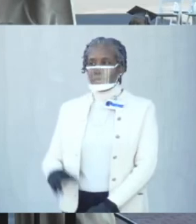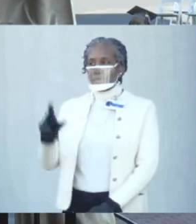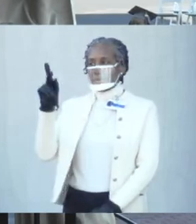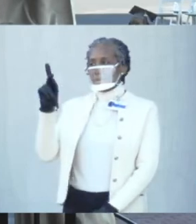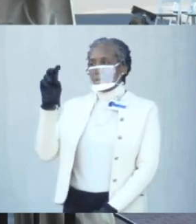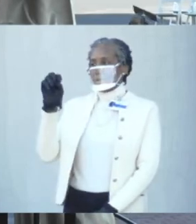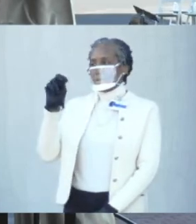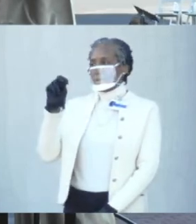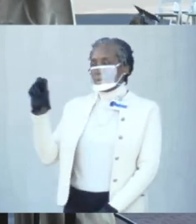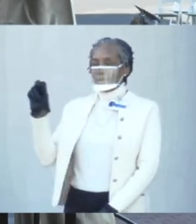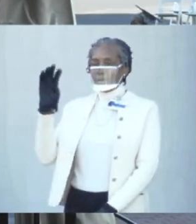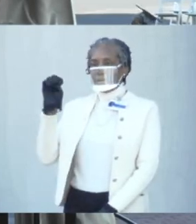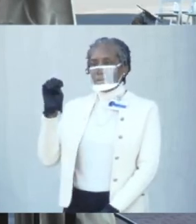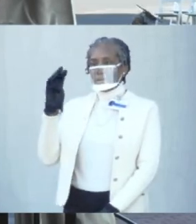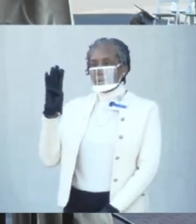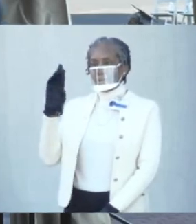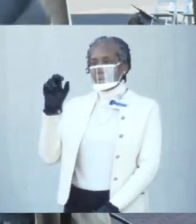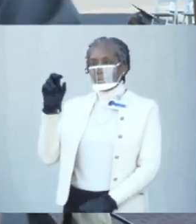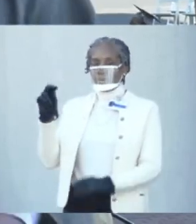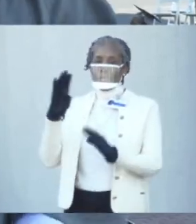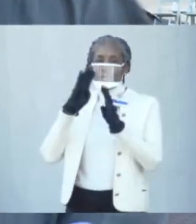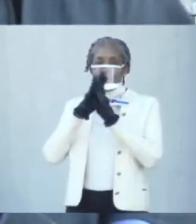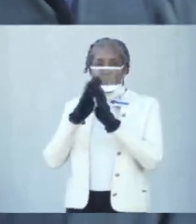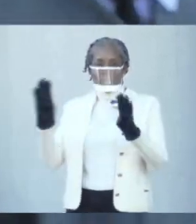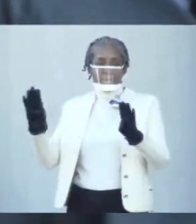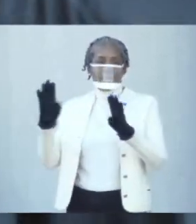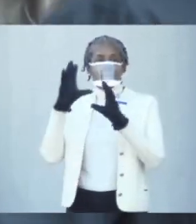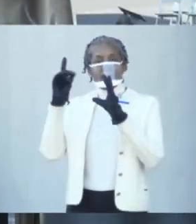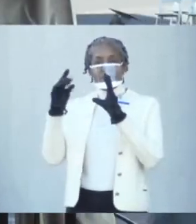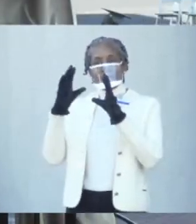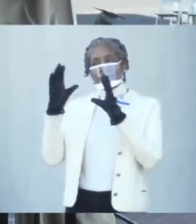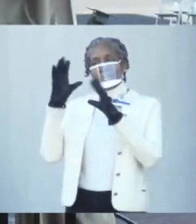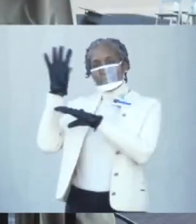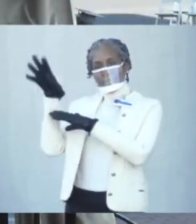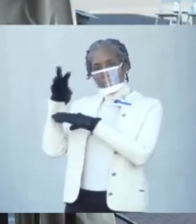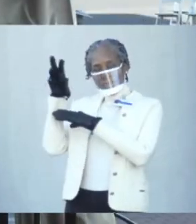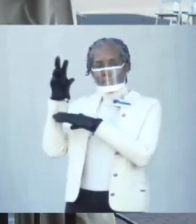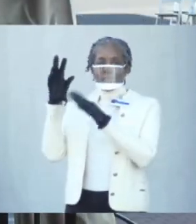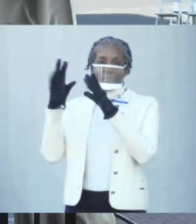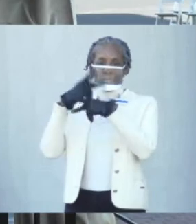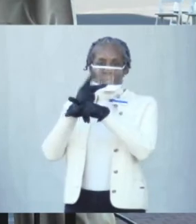Keenan Ingram, broadcasting and production technology.